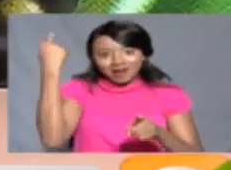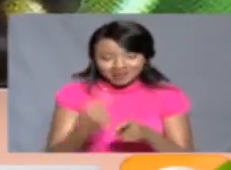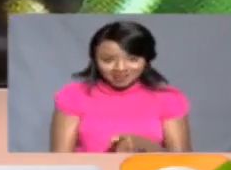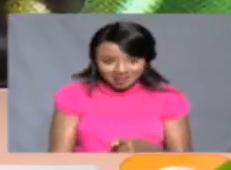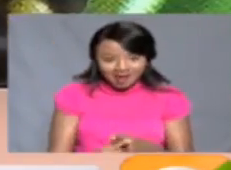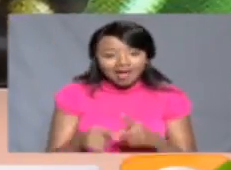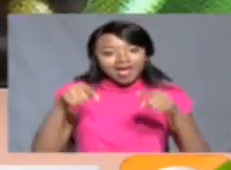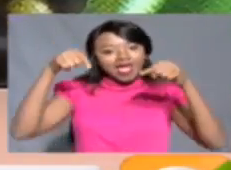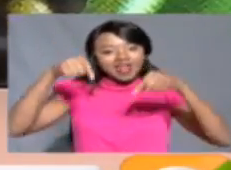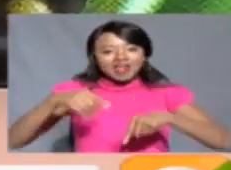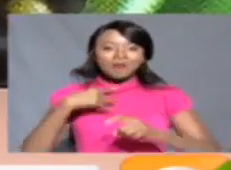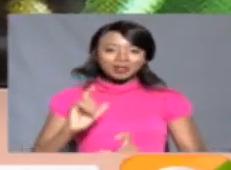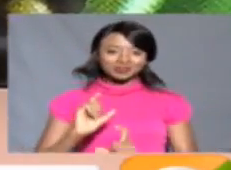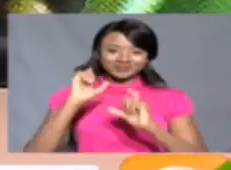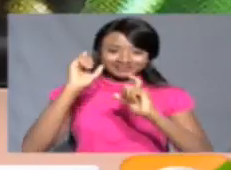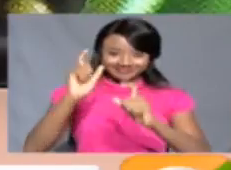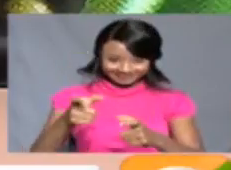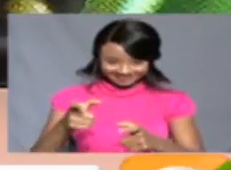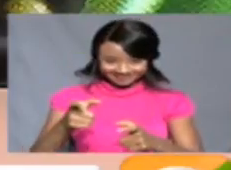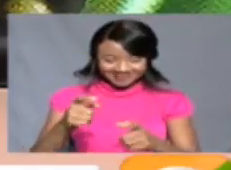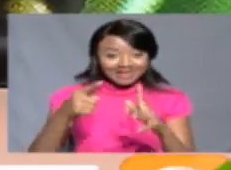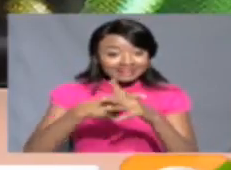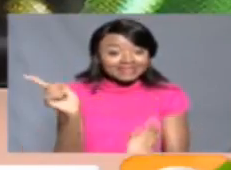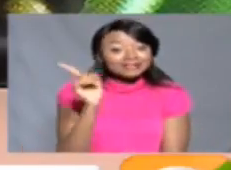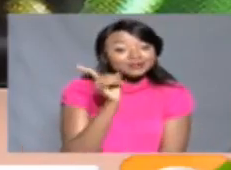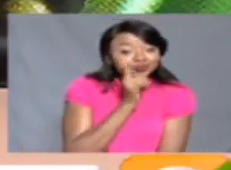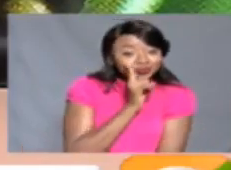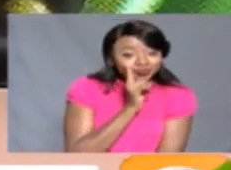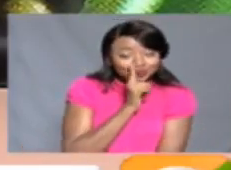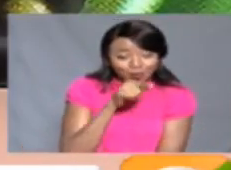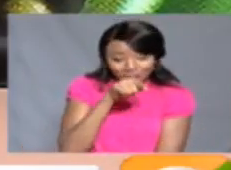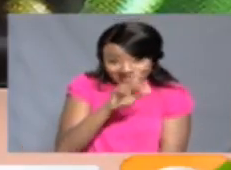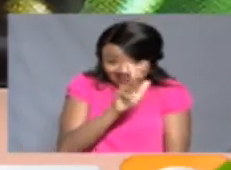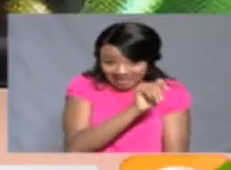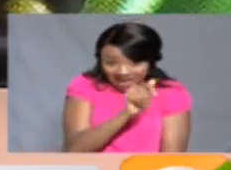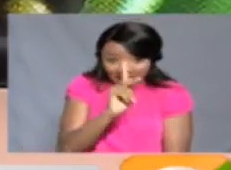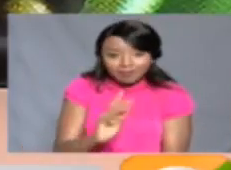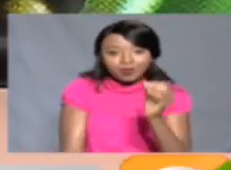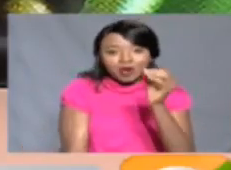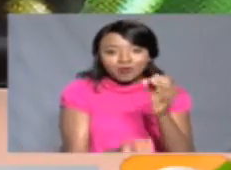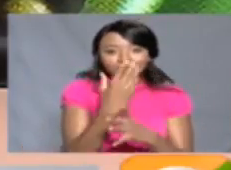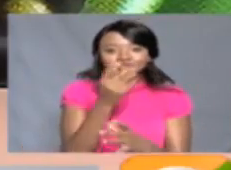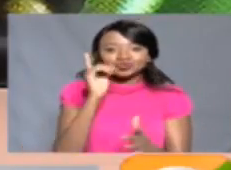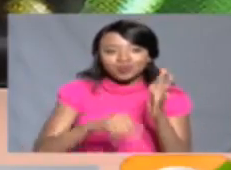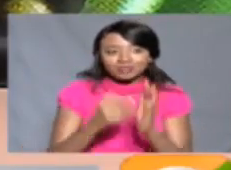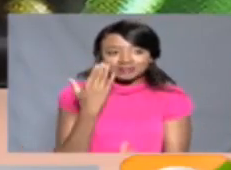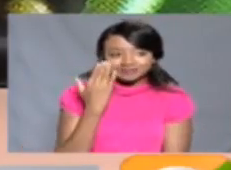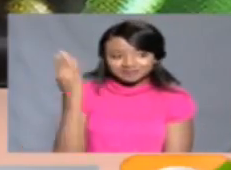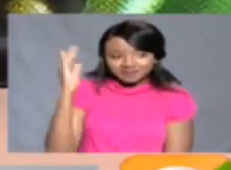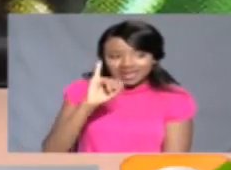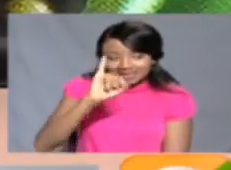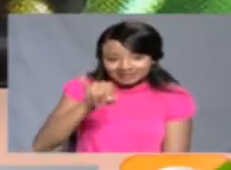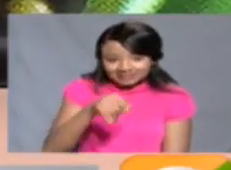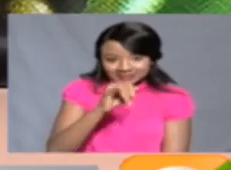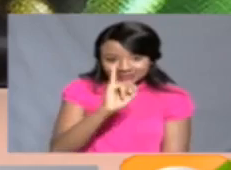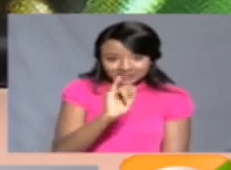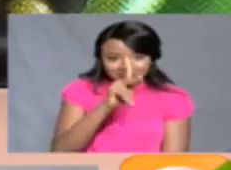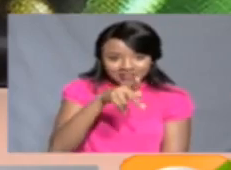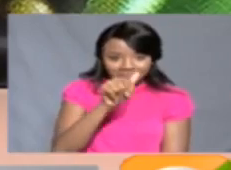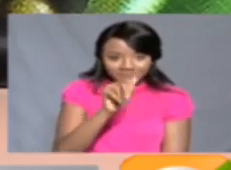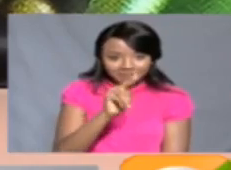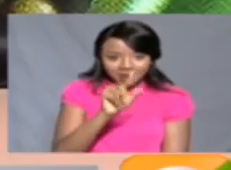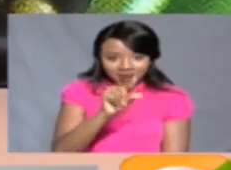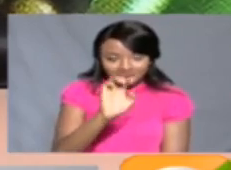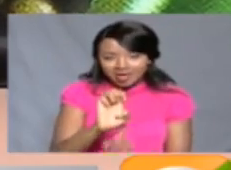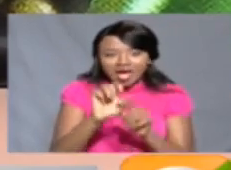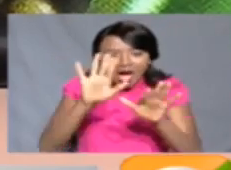and it's time to reward you. Well, starting tomorrow, Viusasa will be launching Jipange, now Viusasa, and here is how